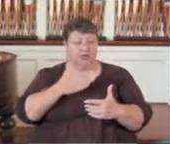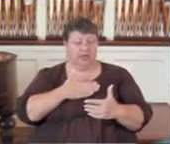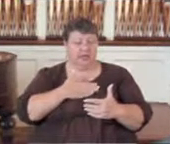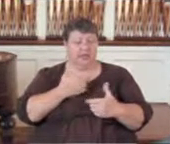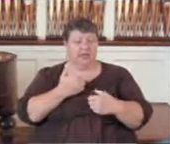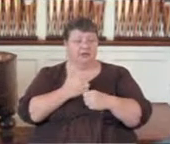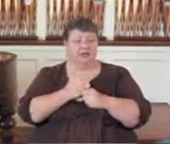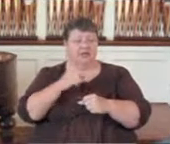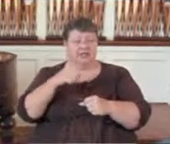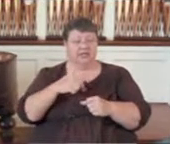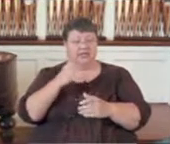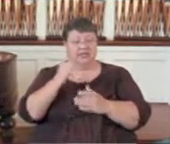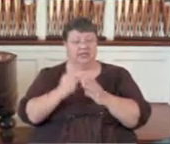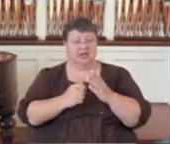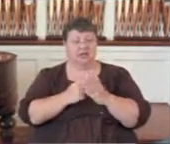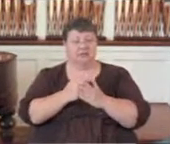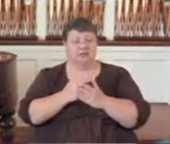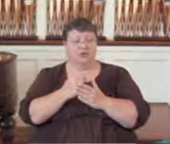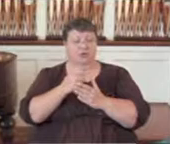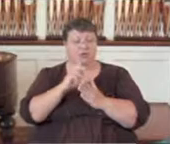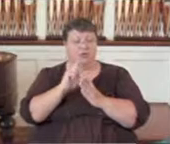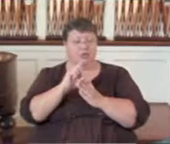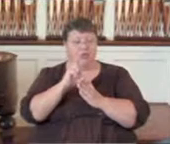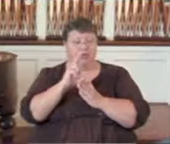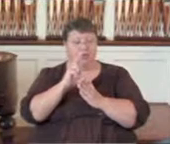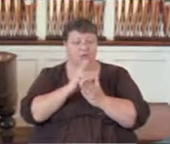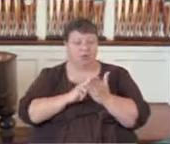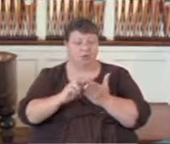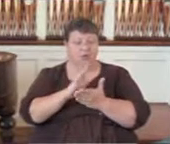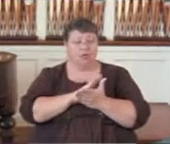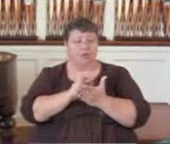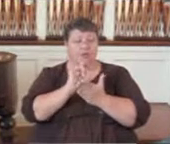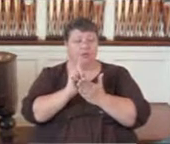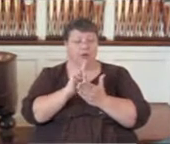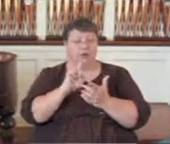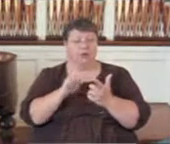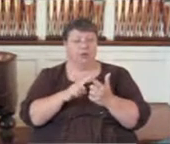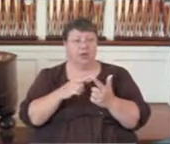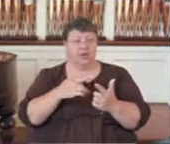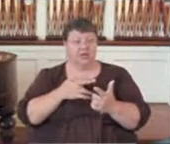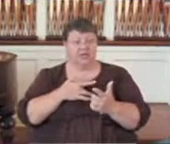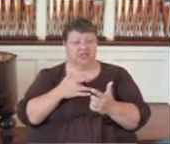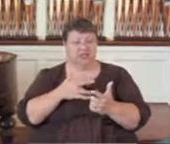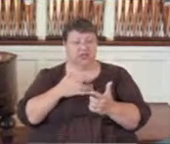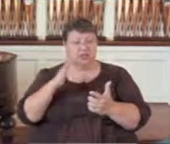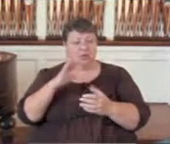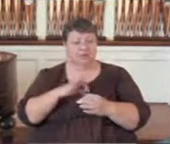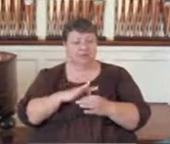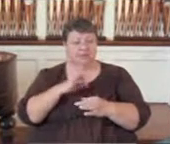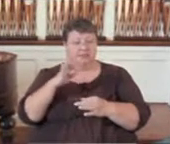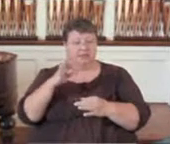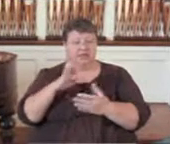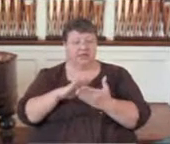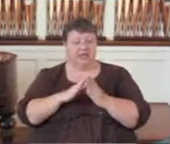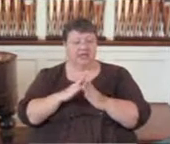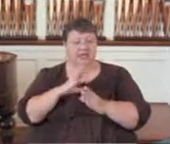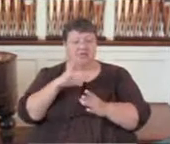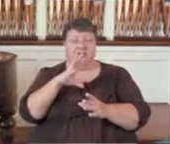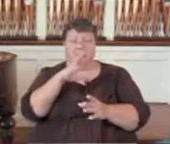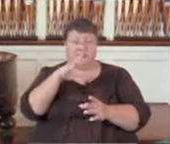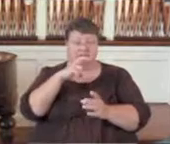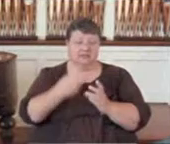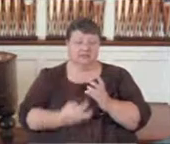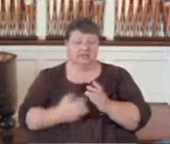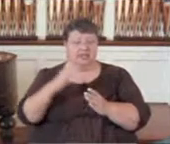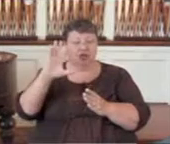joy. Make this time a holy moment when we sense your spirit and get caught up